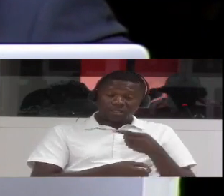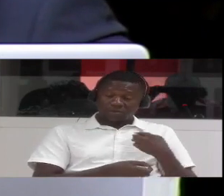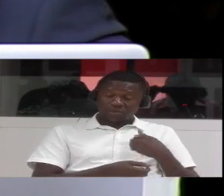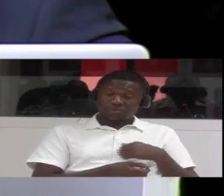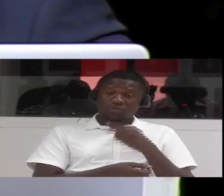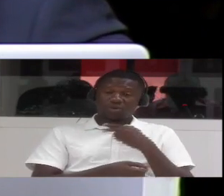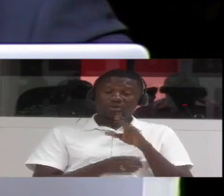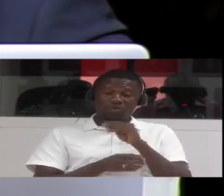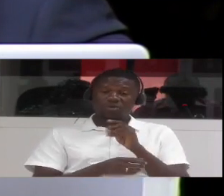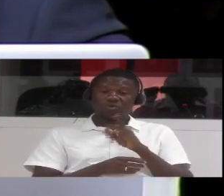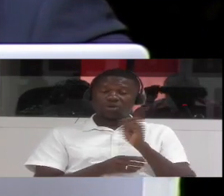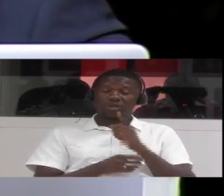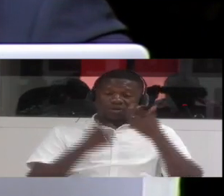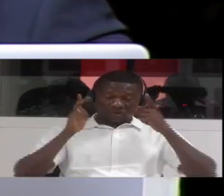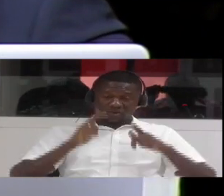Yeah.